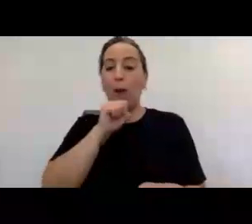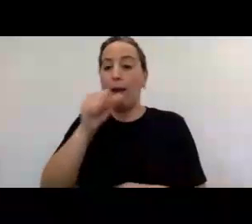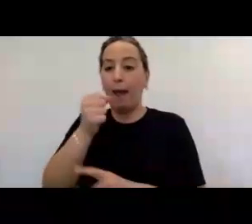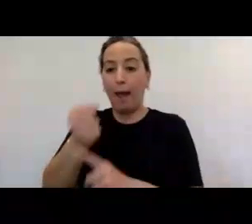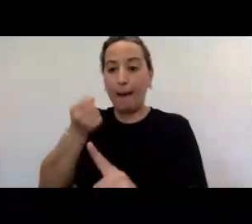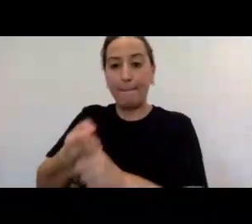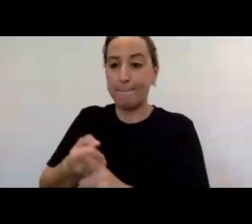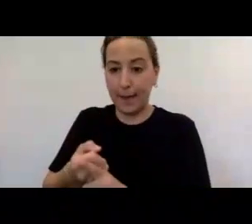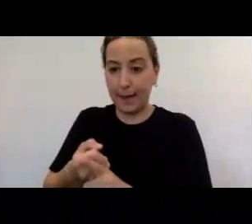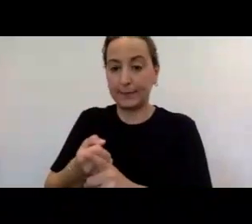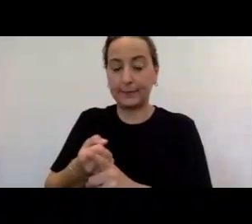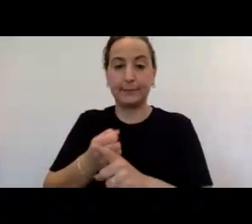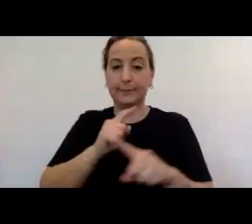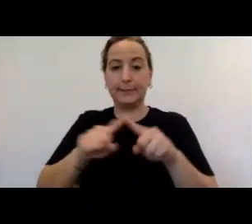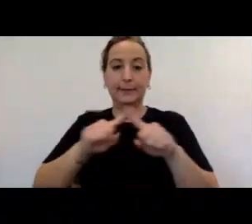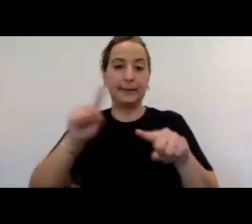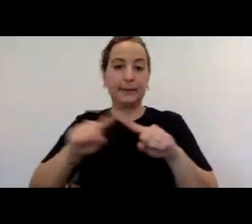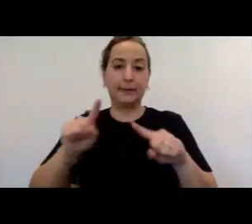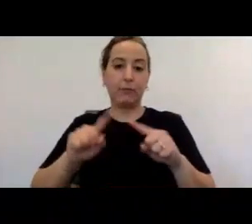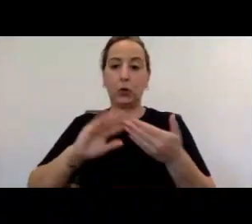communities.